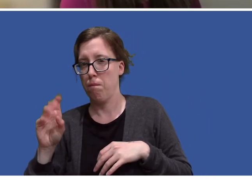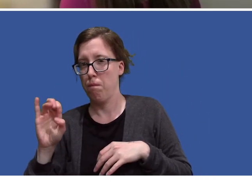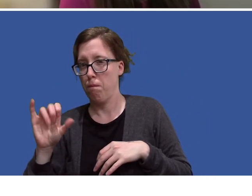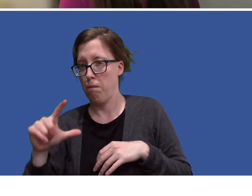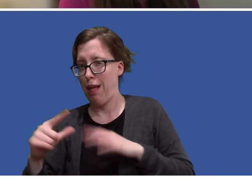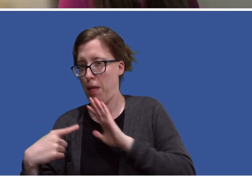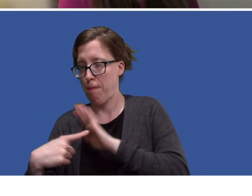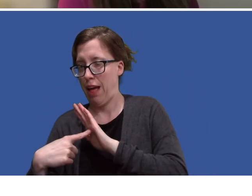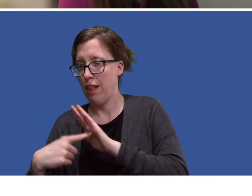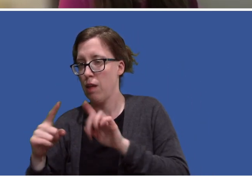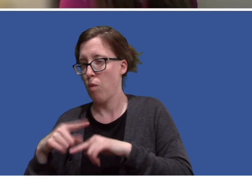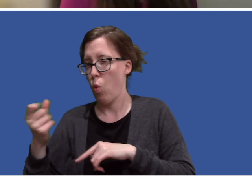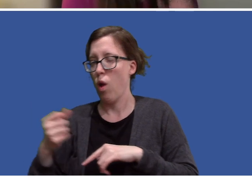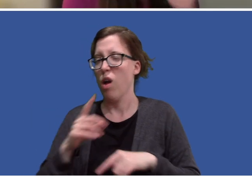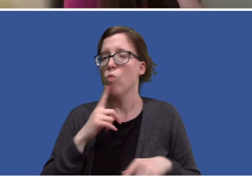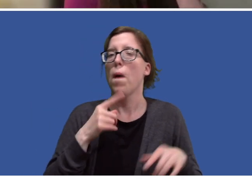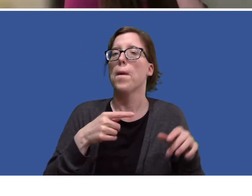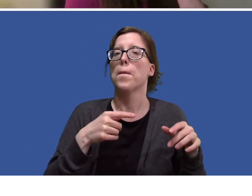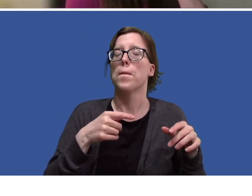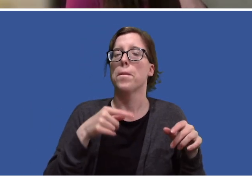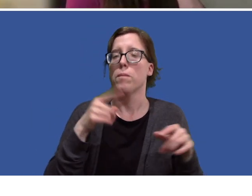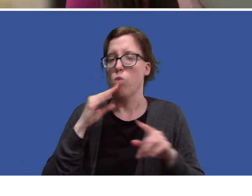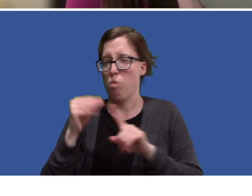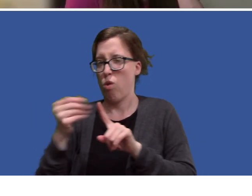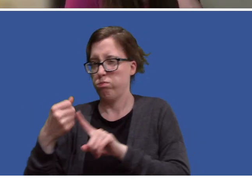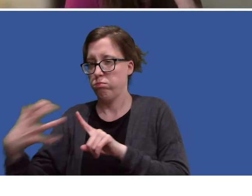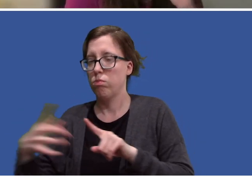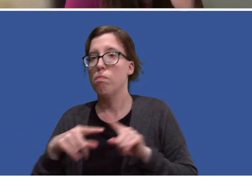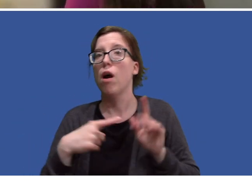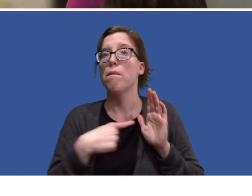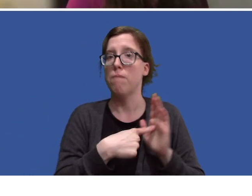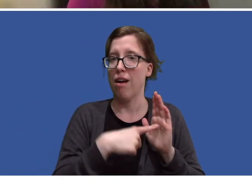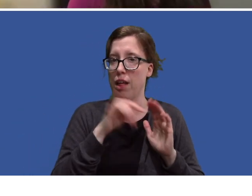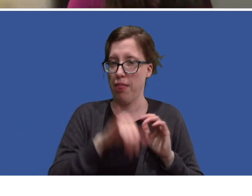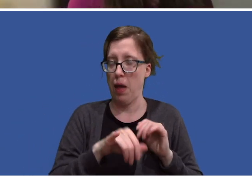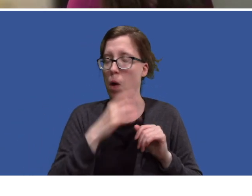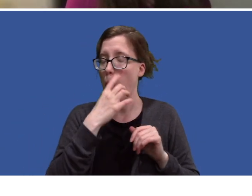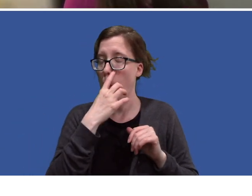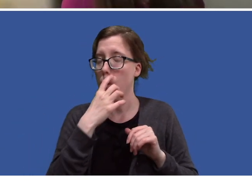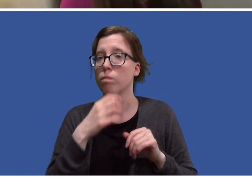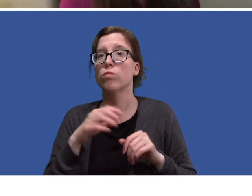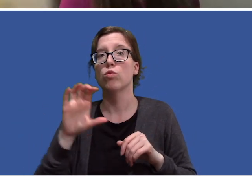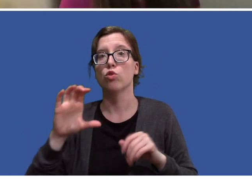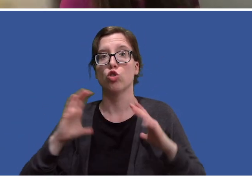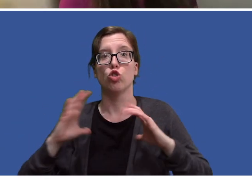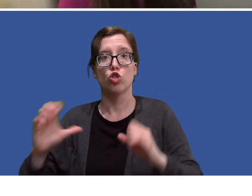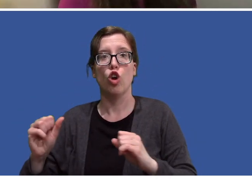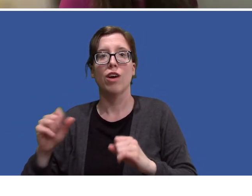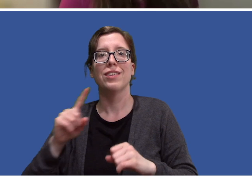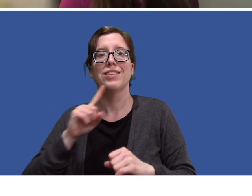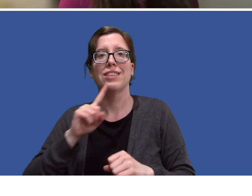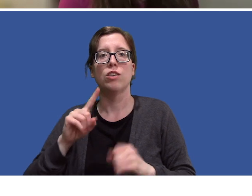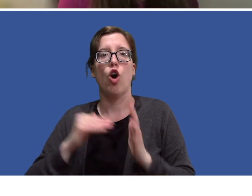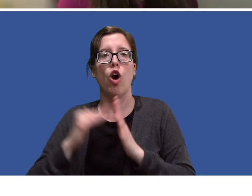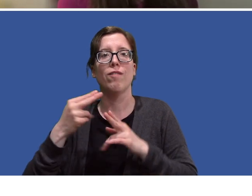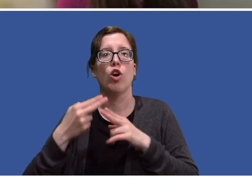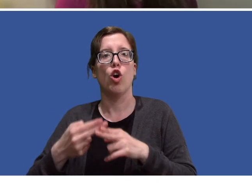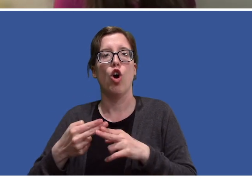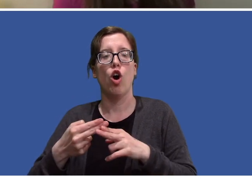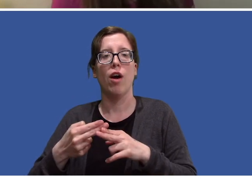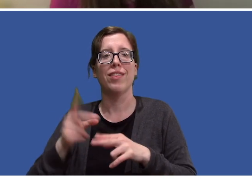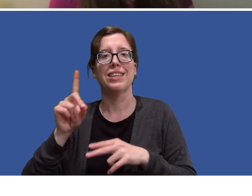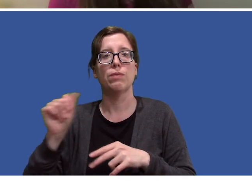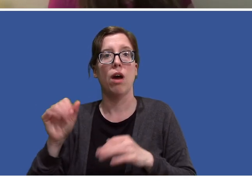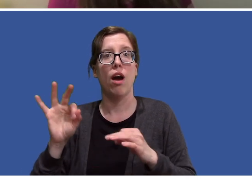Also, charge is often called the disability of initiation. So getting started on a task can be hard for